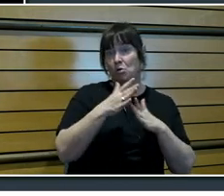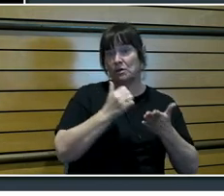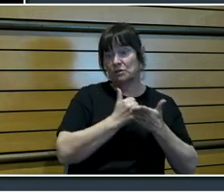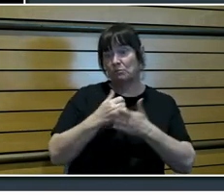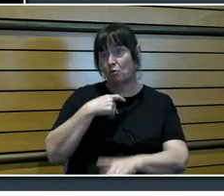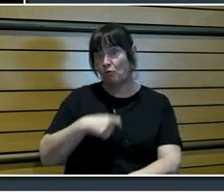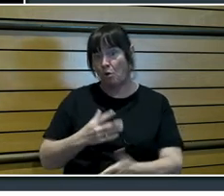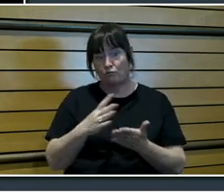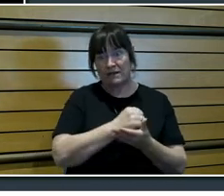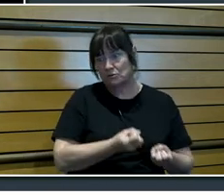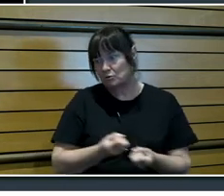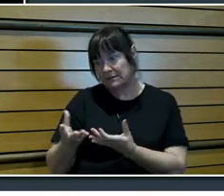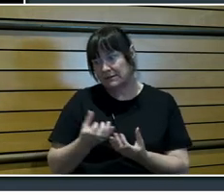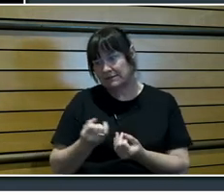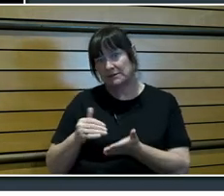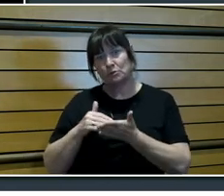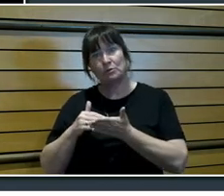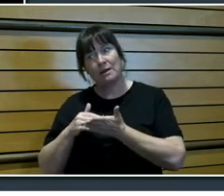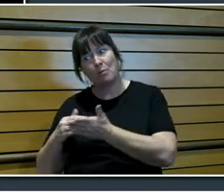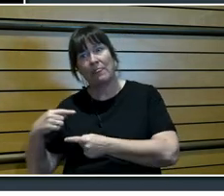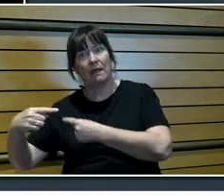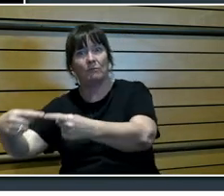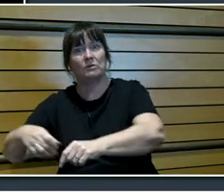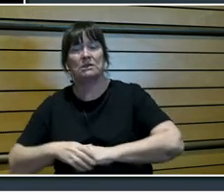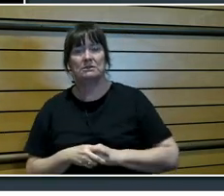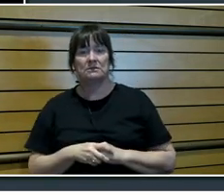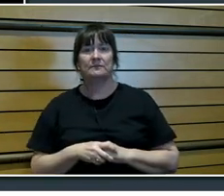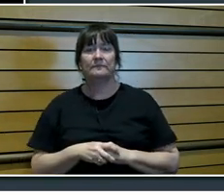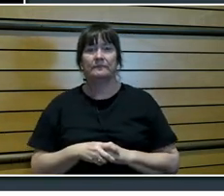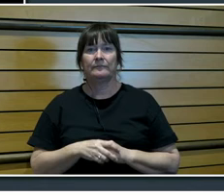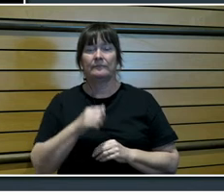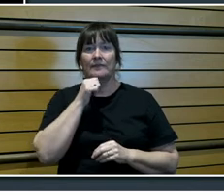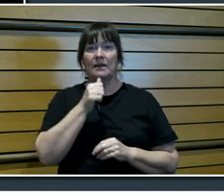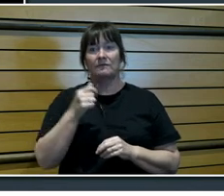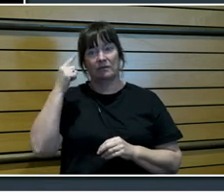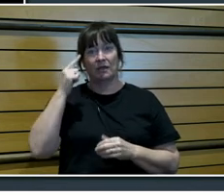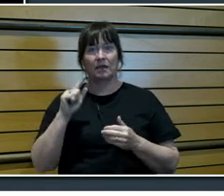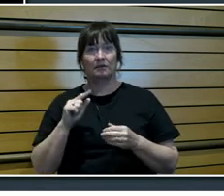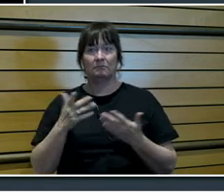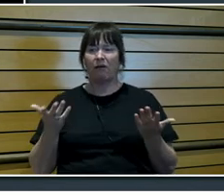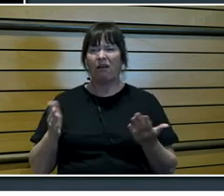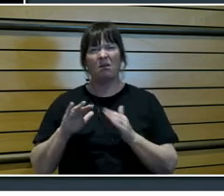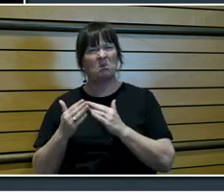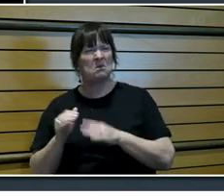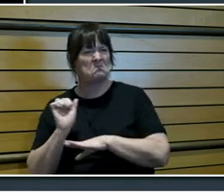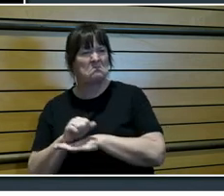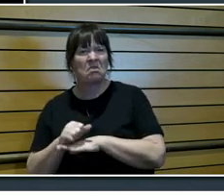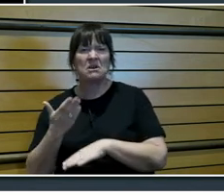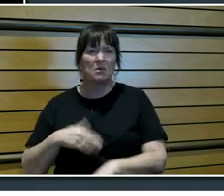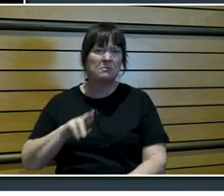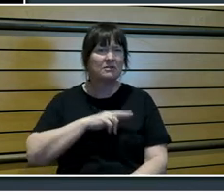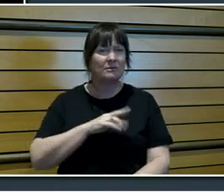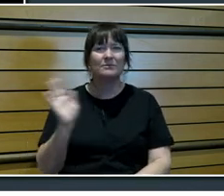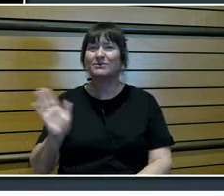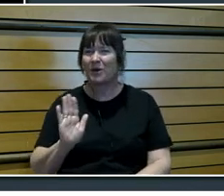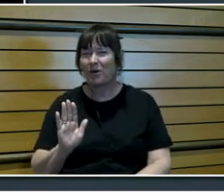and resourcing role in this process. If you ever doubt that the community's willingness to engage and take responsibility, just